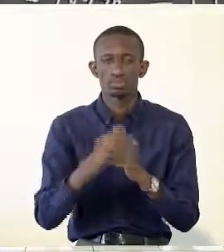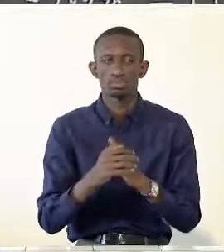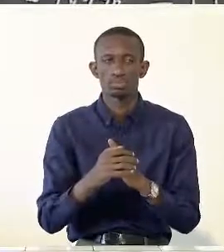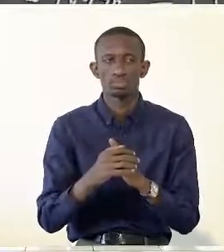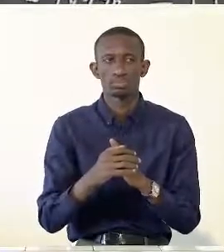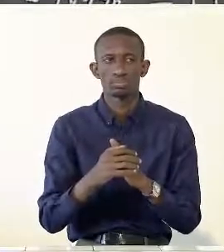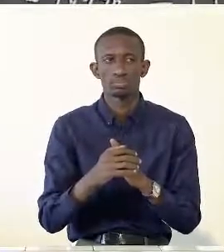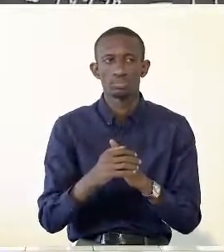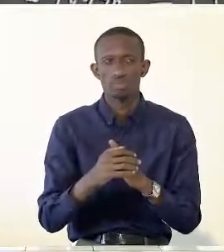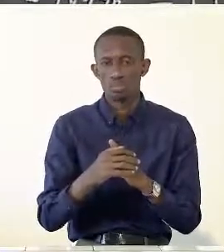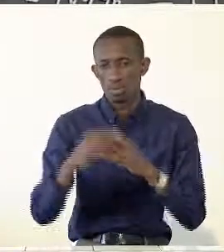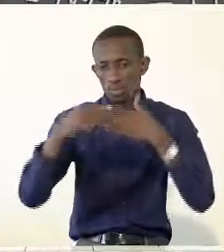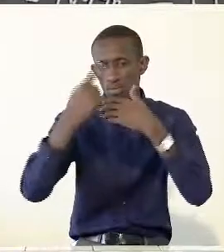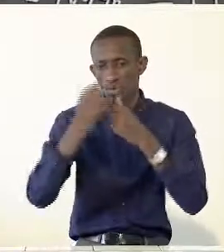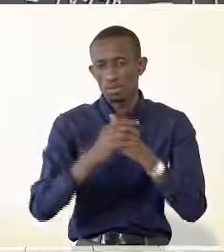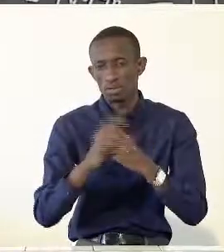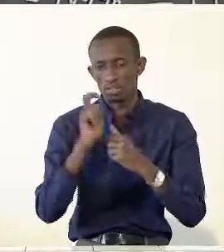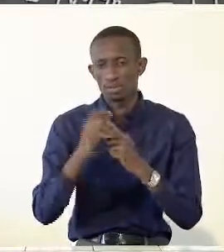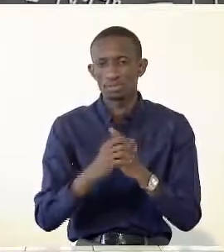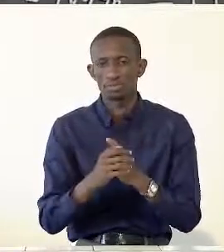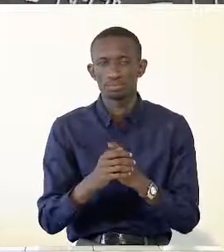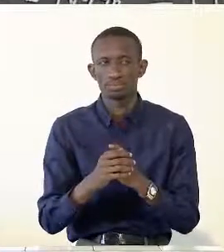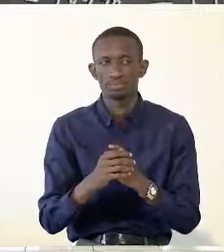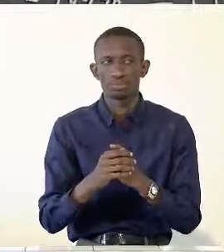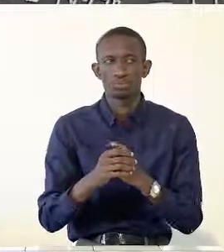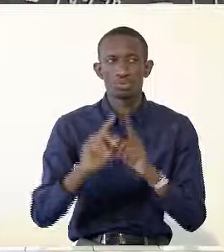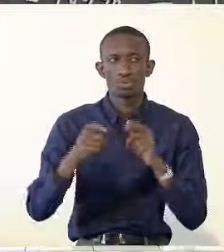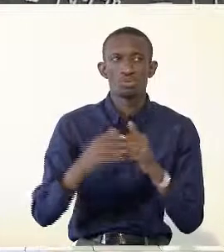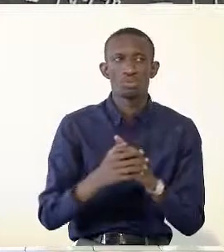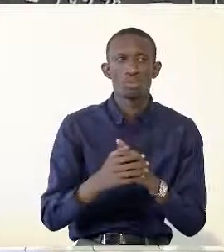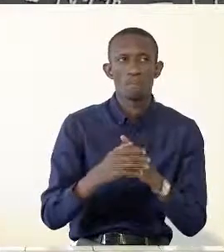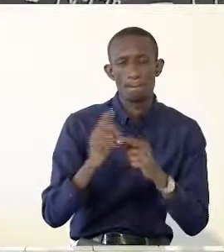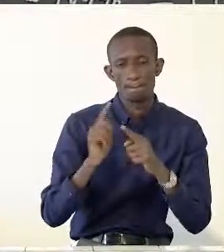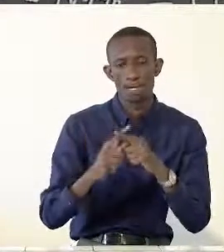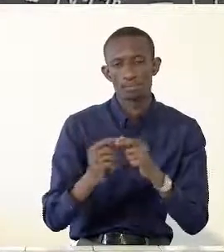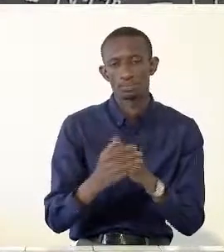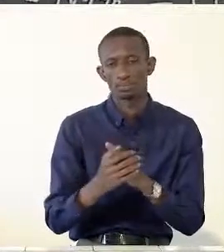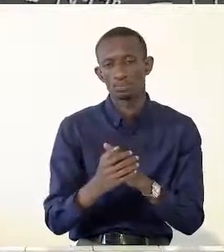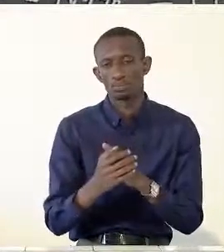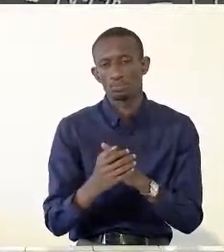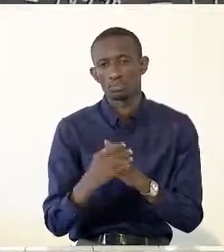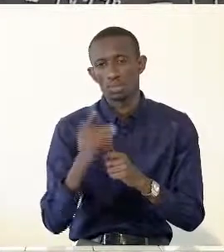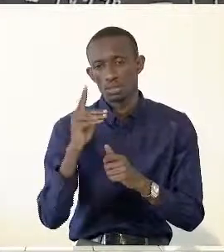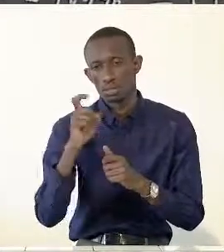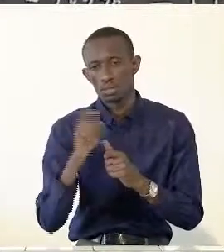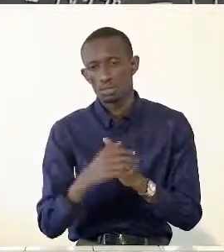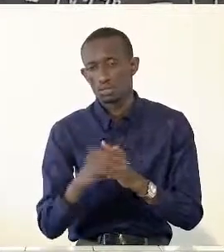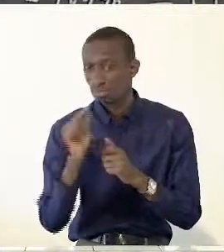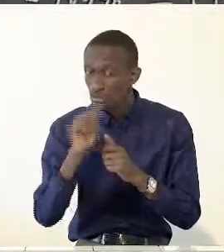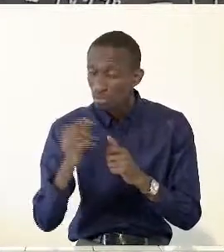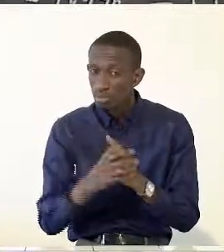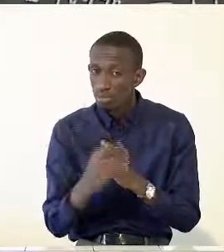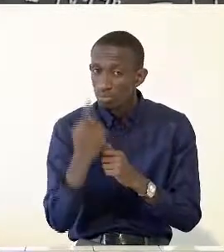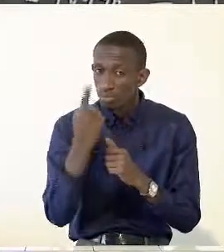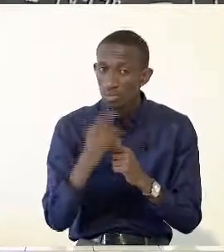inverse of x squared times 1, or dx, divided by 1 plus